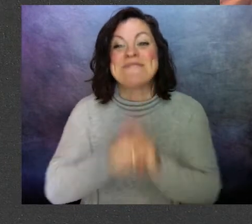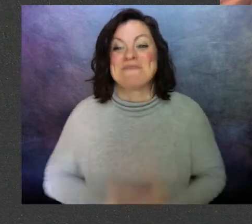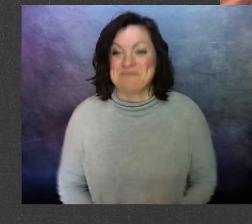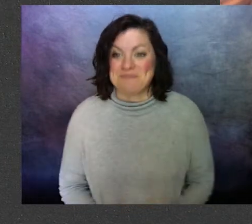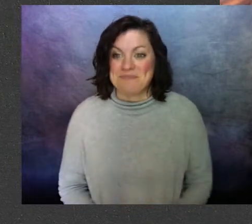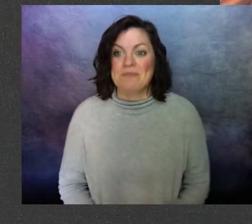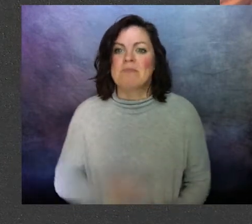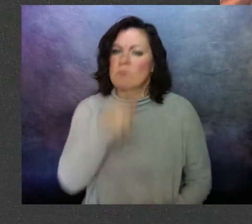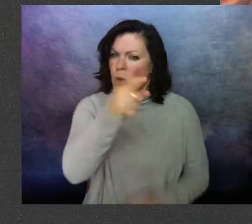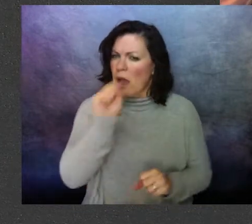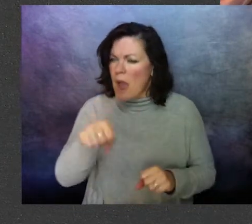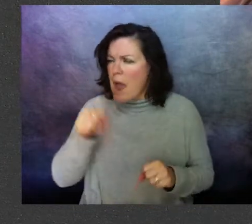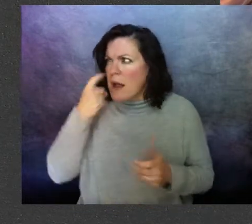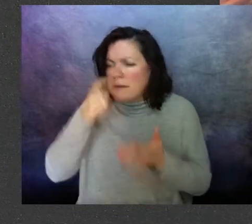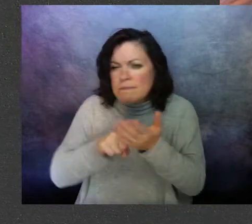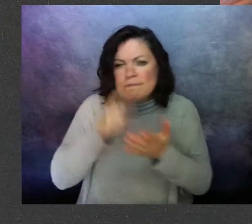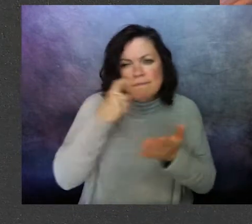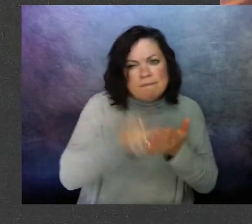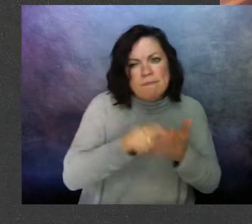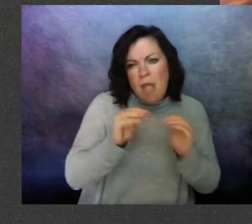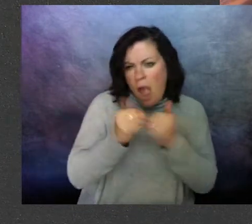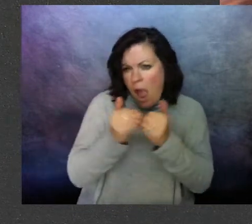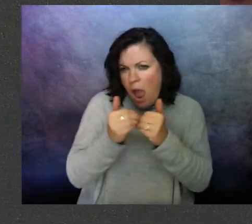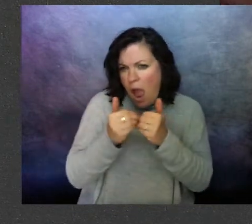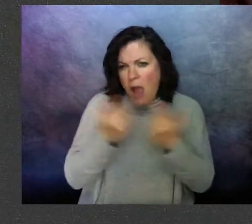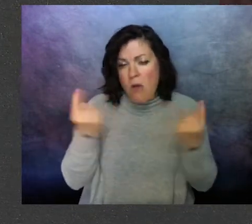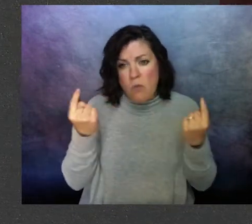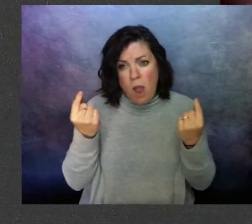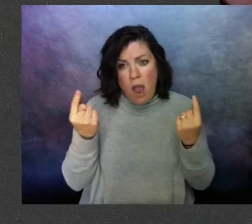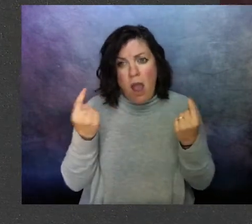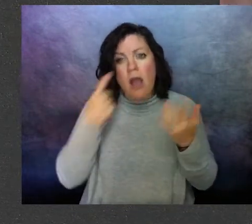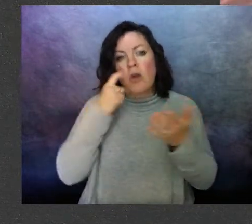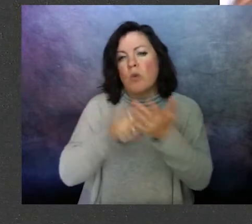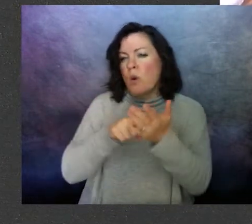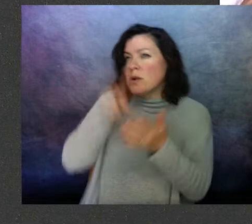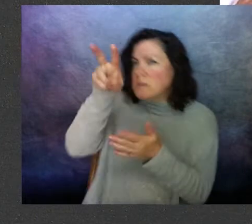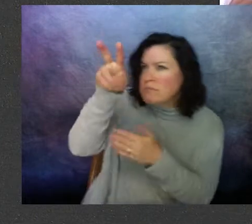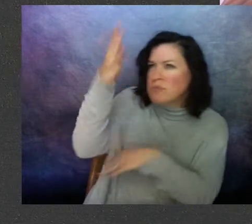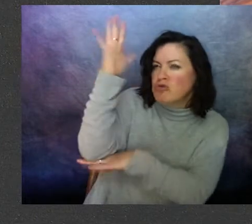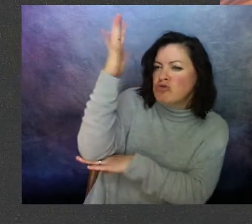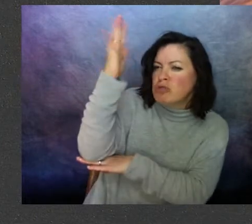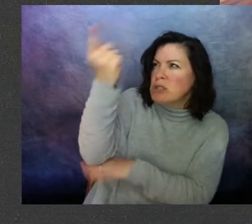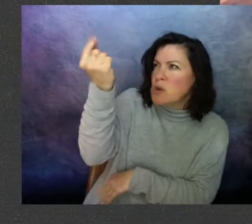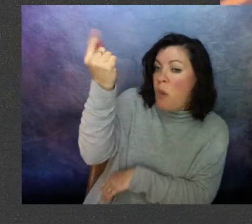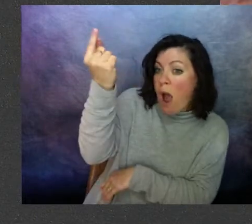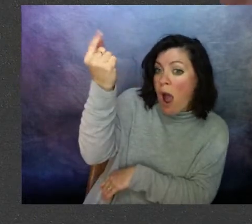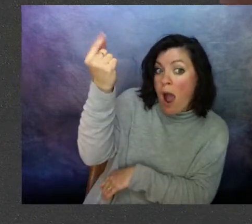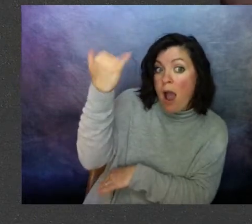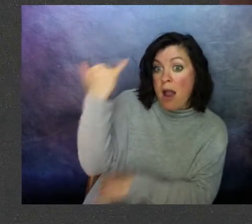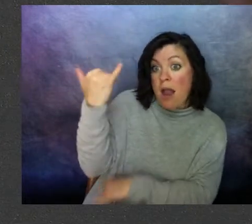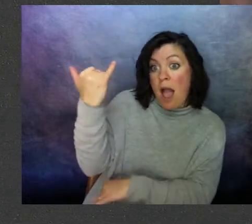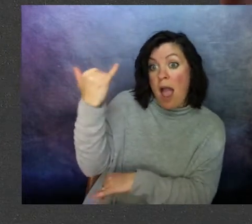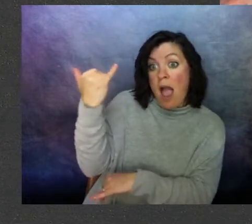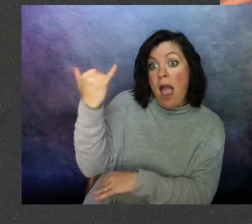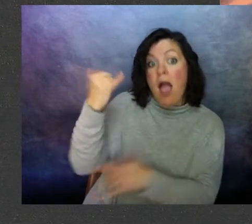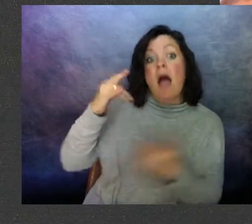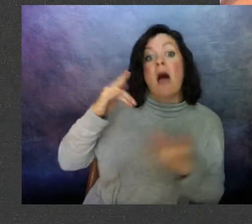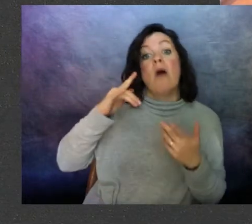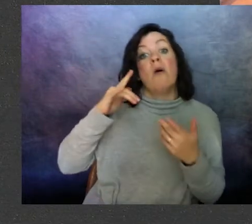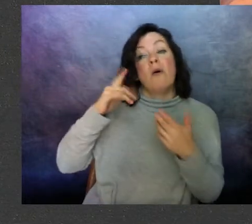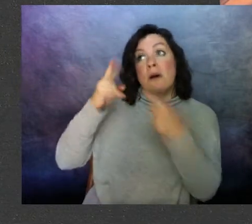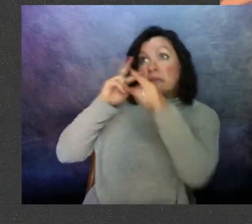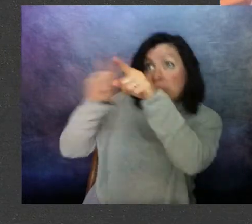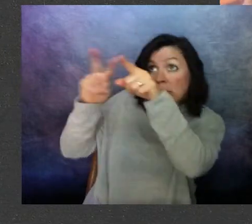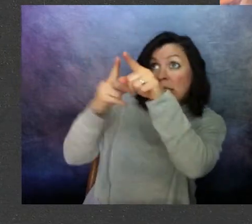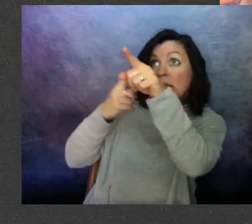to tell us what the season is, but one of the easiest way to tell is to look out at the trees. Now we know how the earth affects the